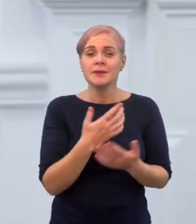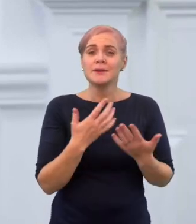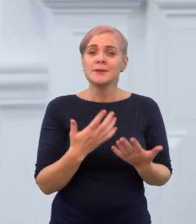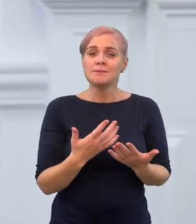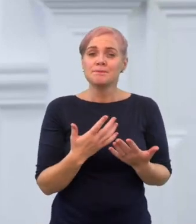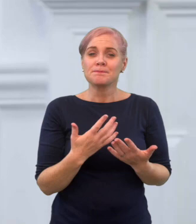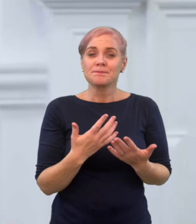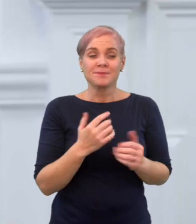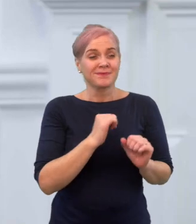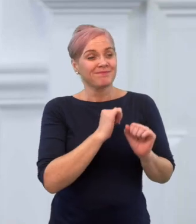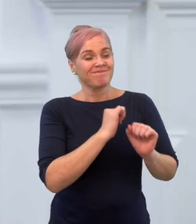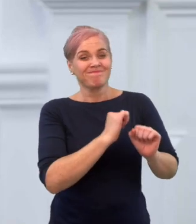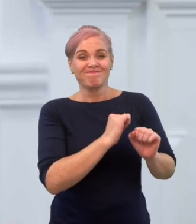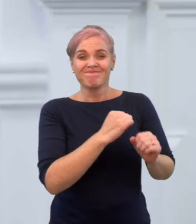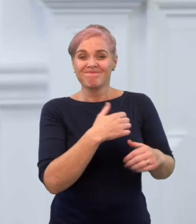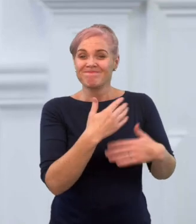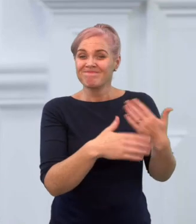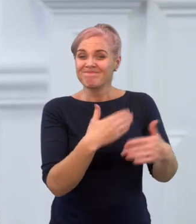But